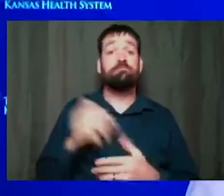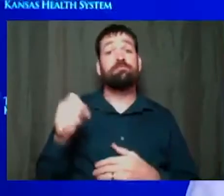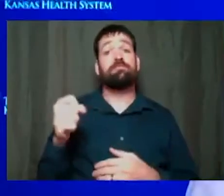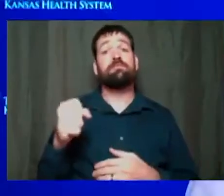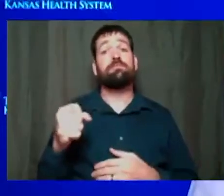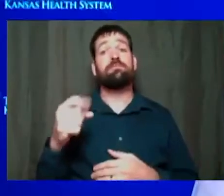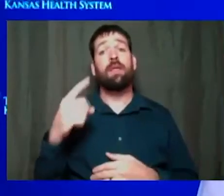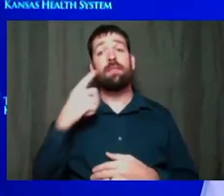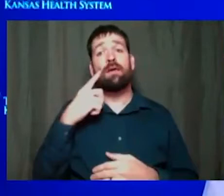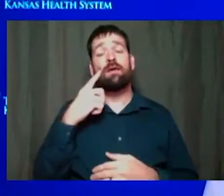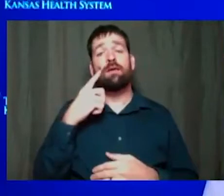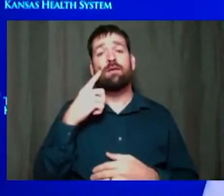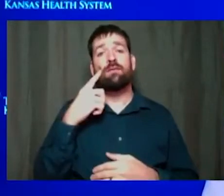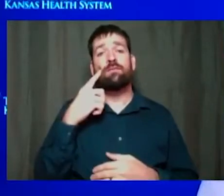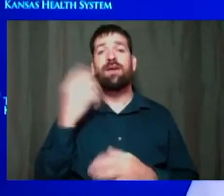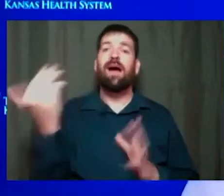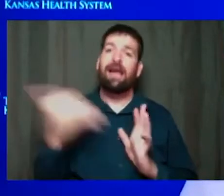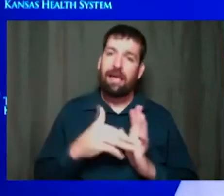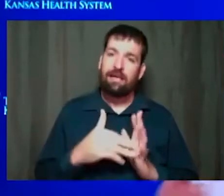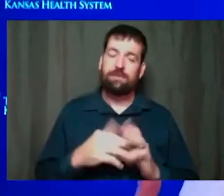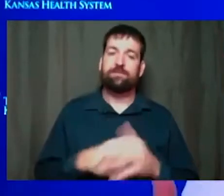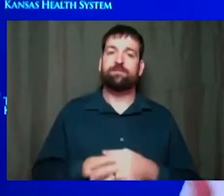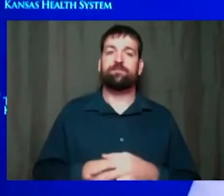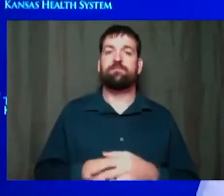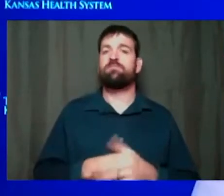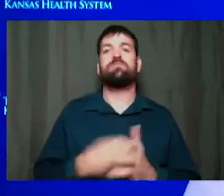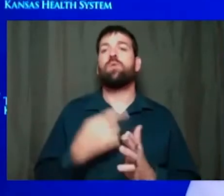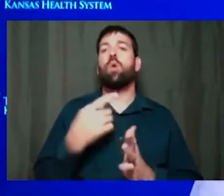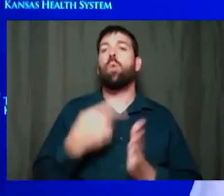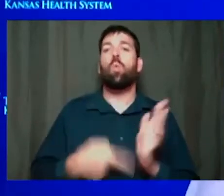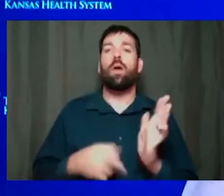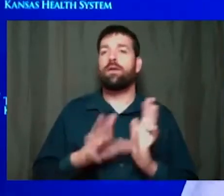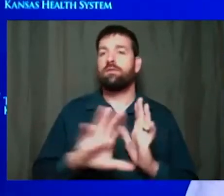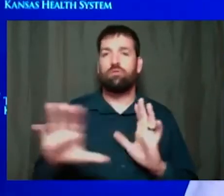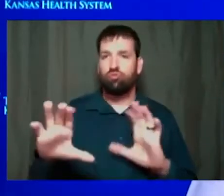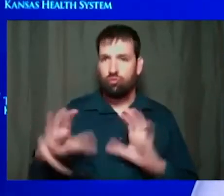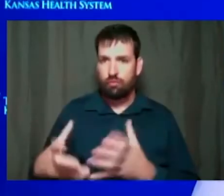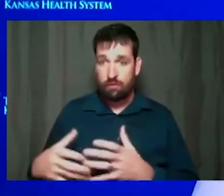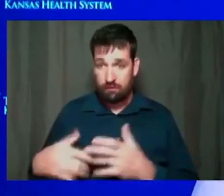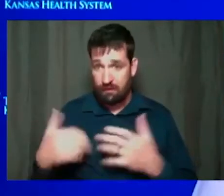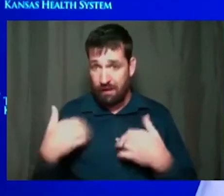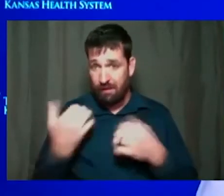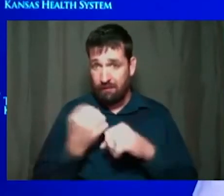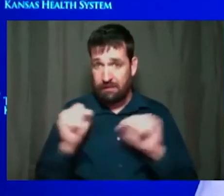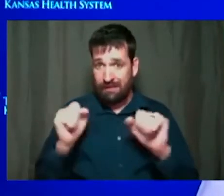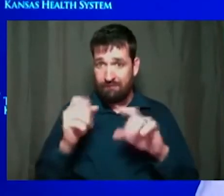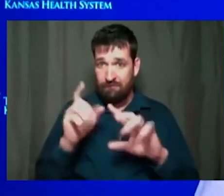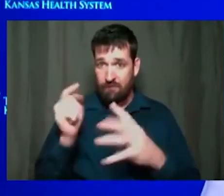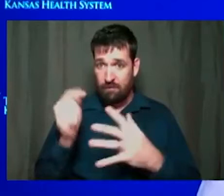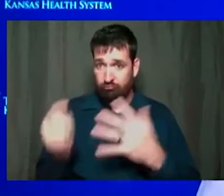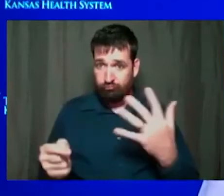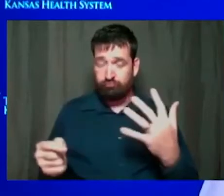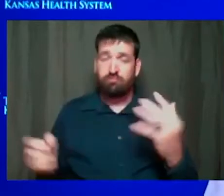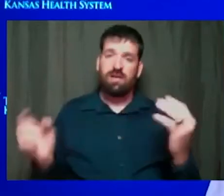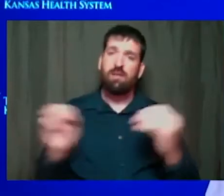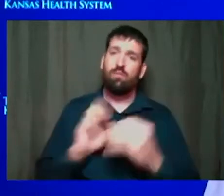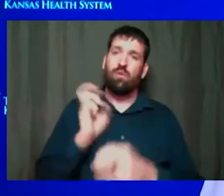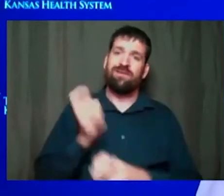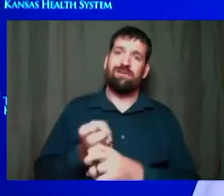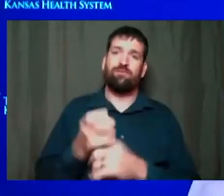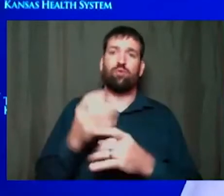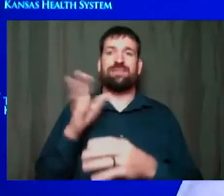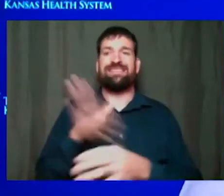back to, again, what are those groups that you're singing with? Are they having safeguards in place? We know it's obviously more difficult to sing with the mask,